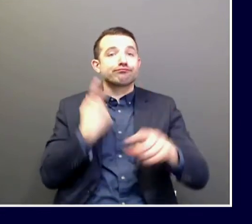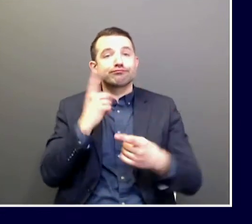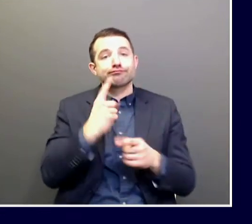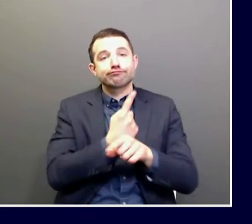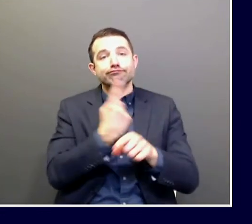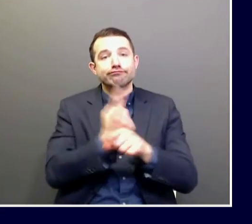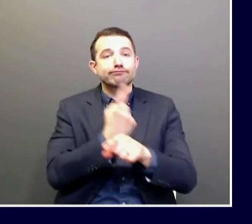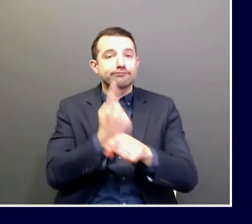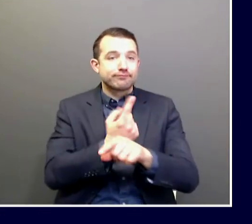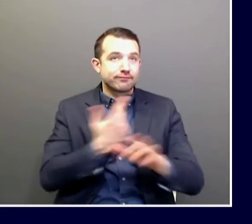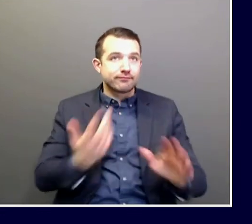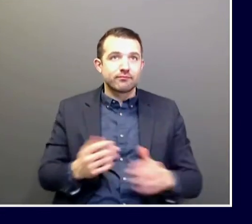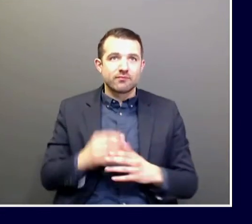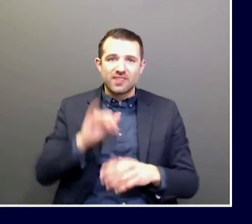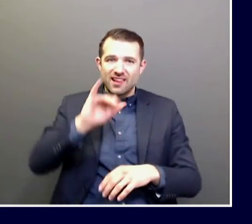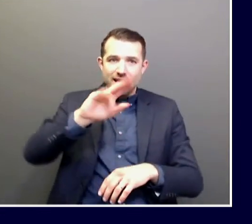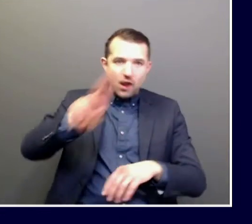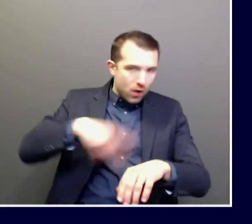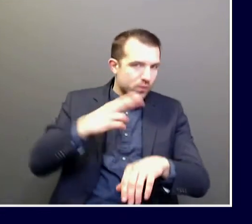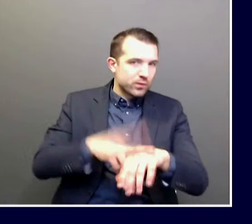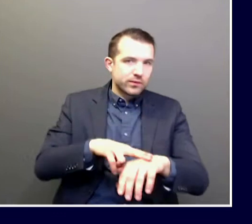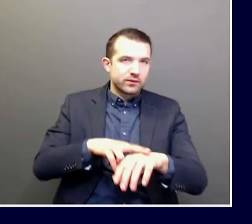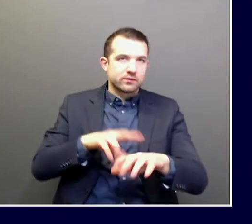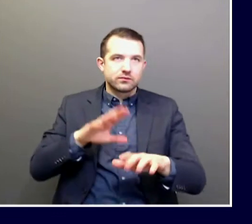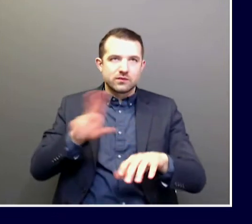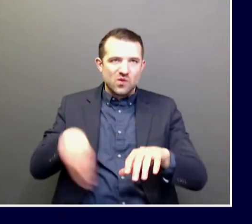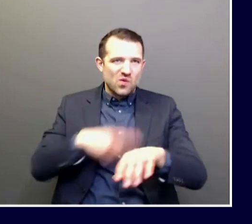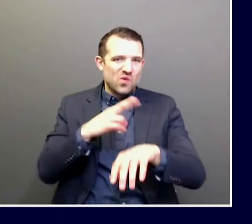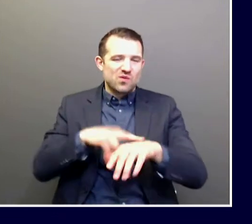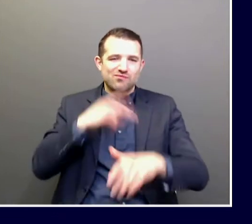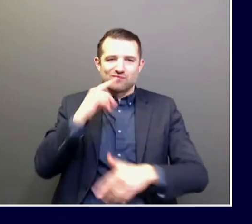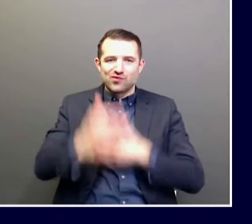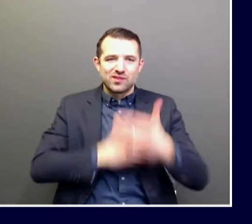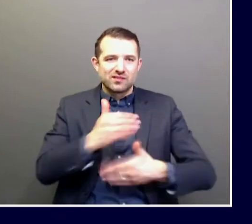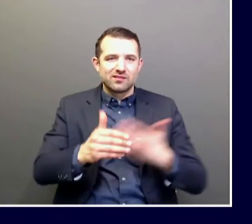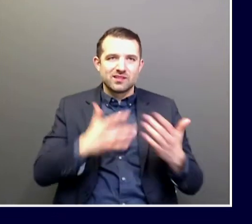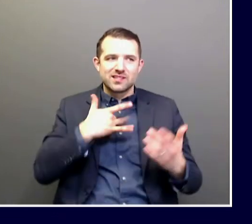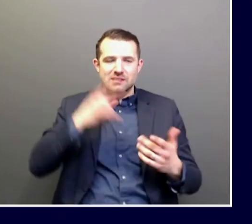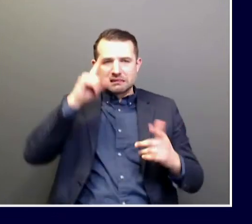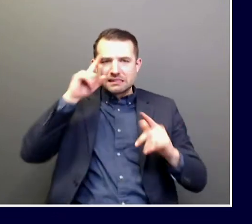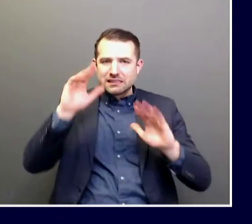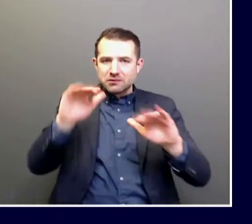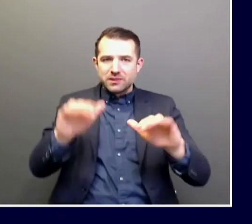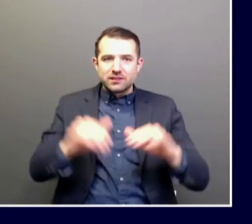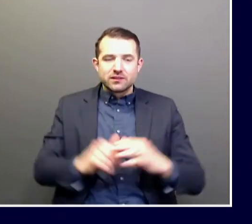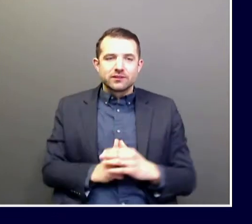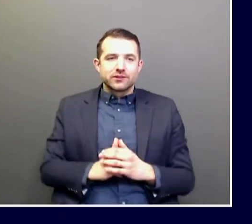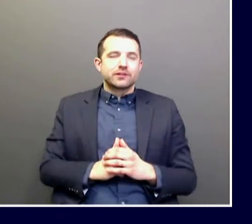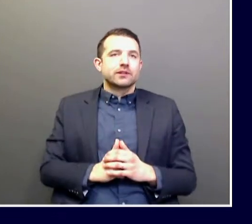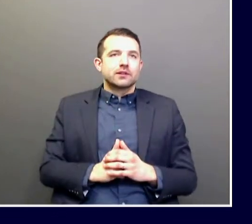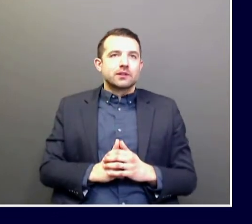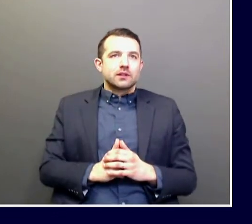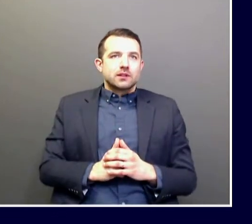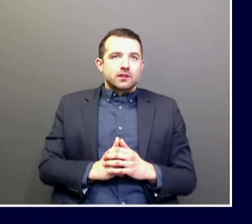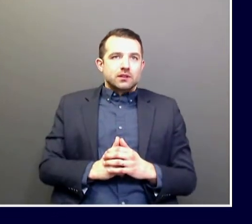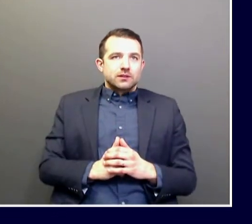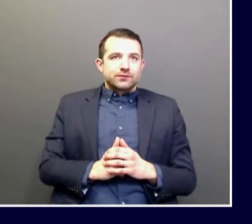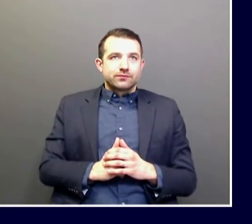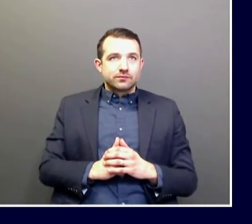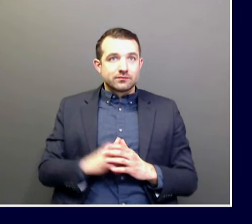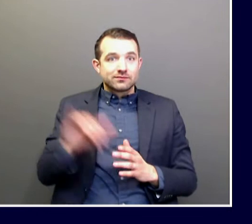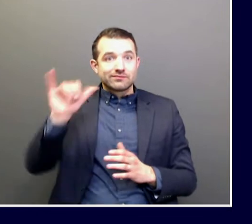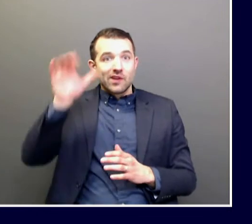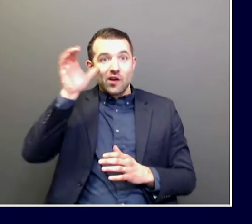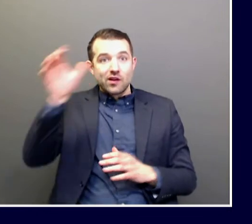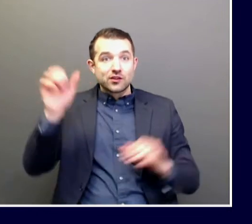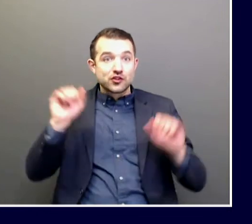off. To put it differently, the second half of any type of exercise is always harder than the first half. And the